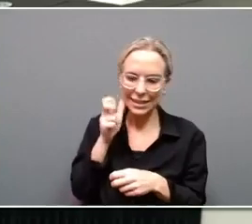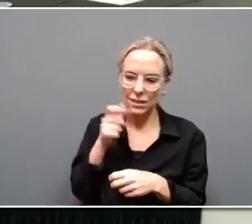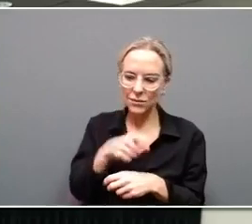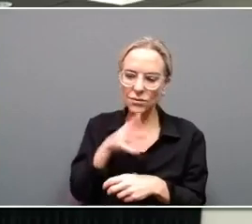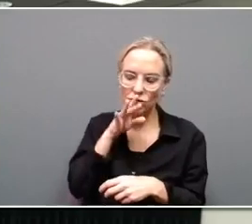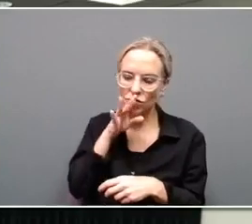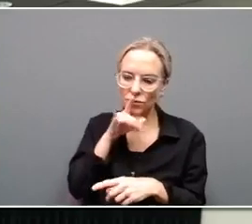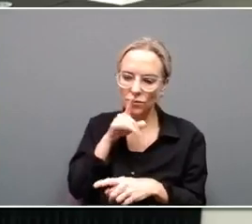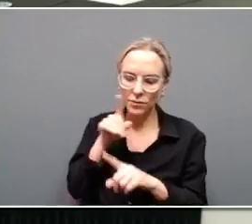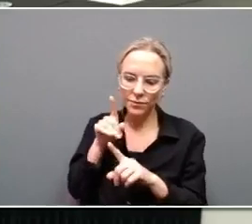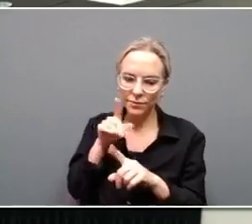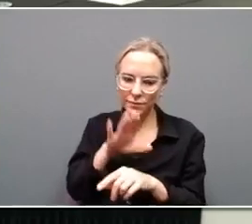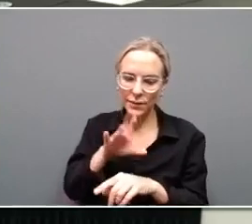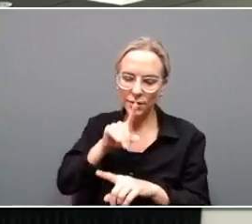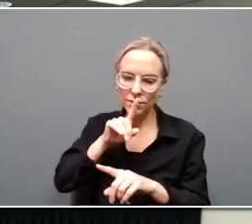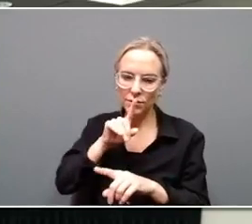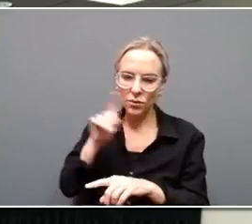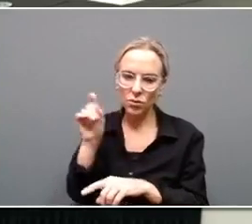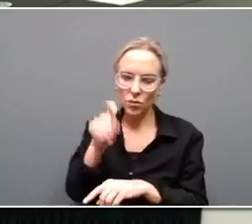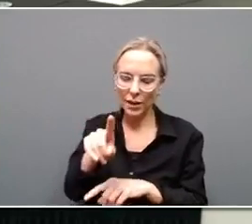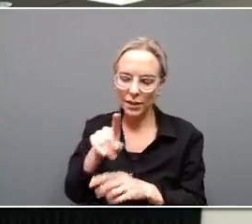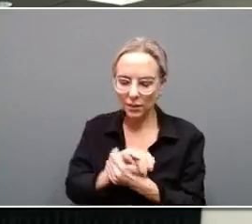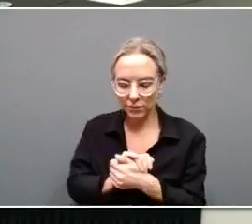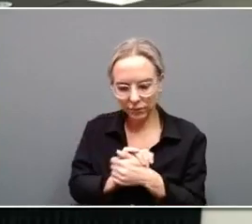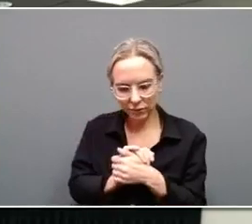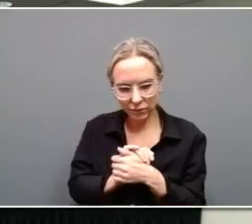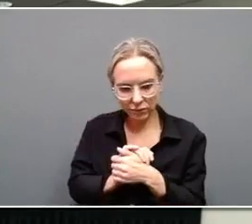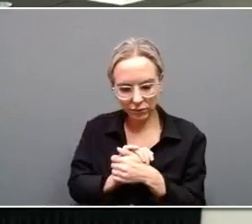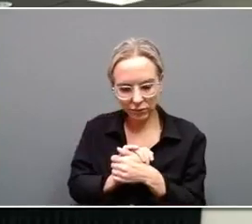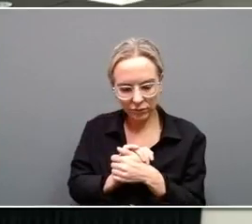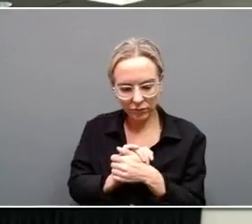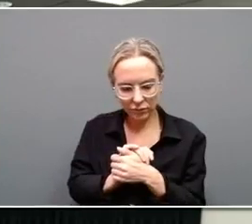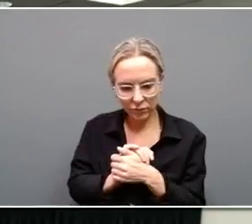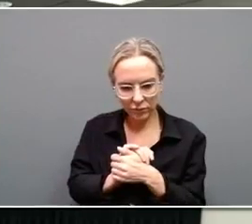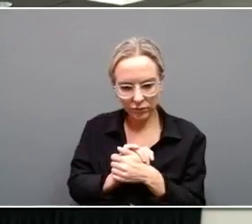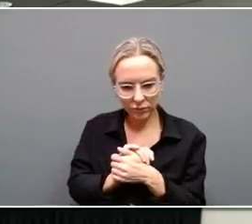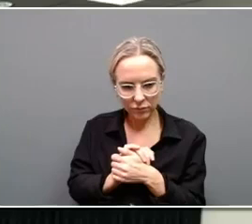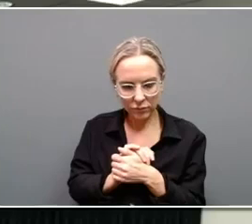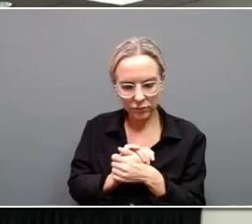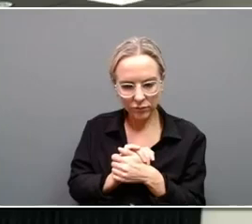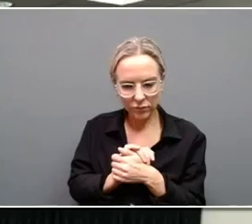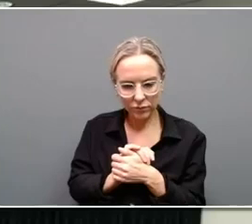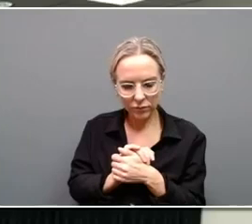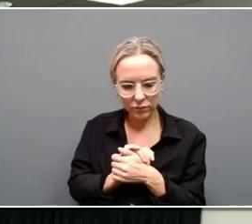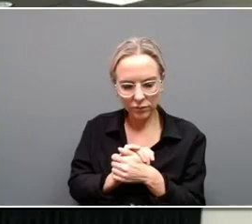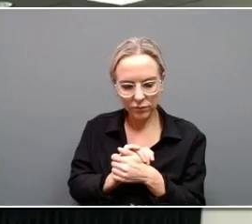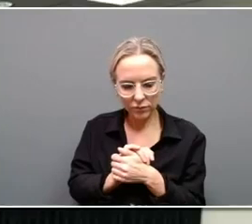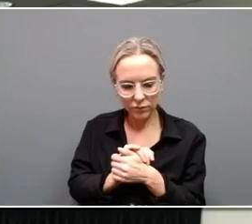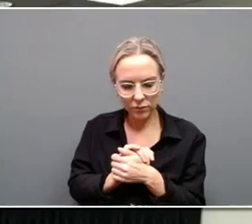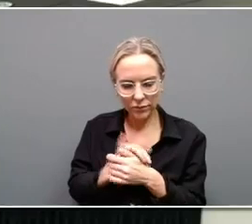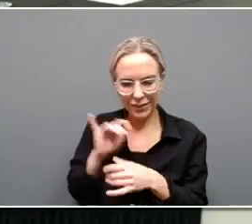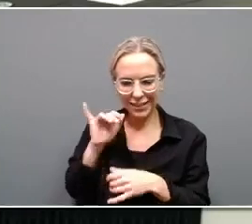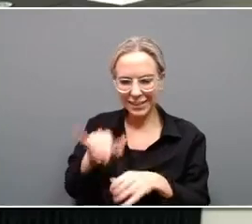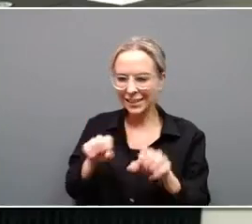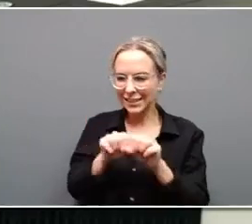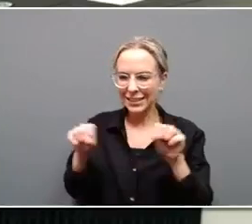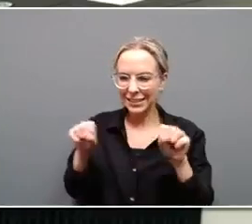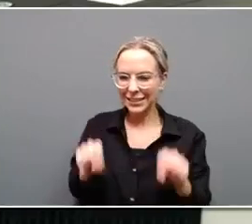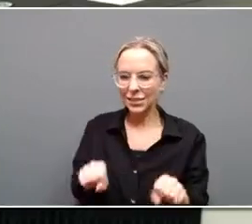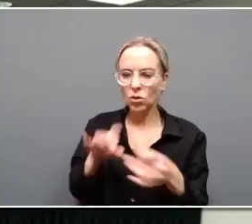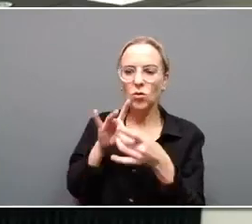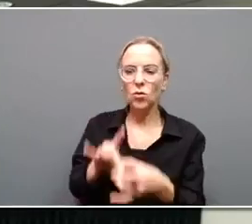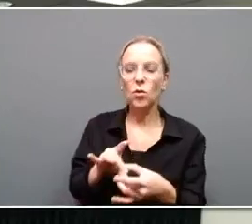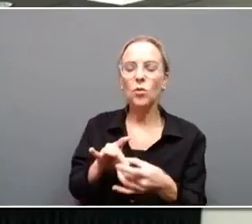Cavis conversion, the entire system that processes license plates, renewal stickers,